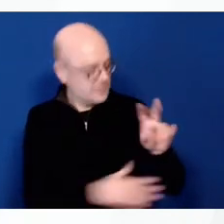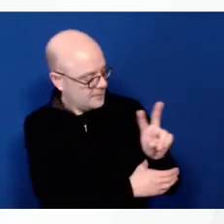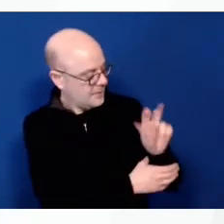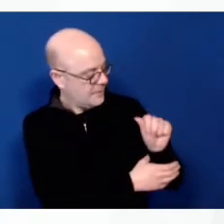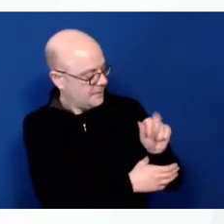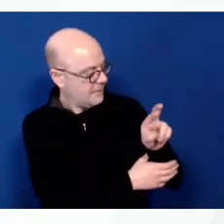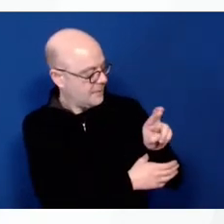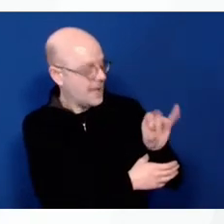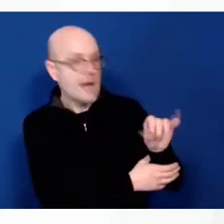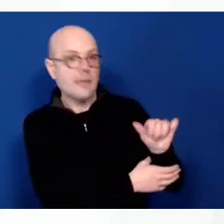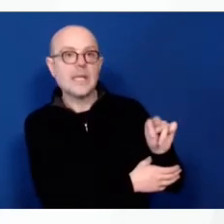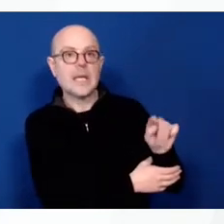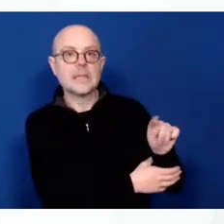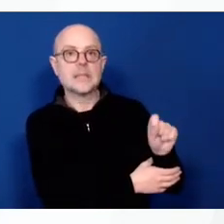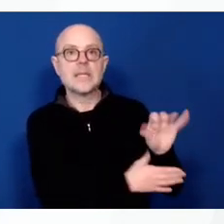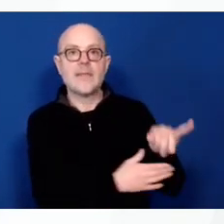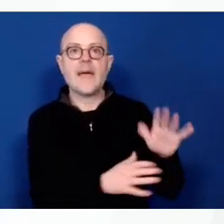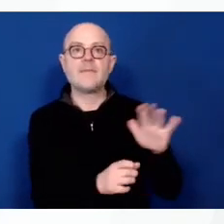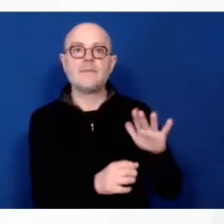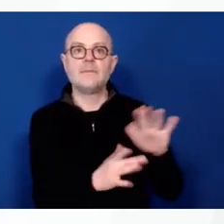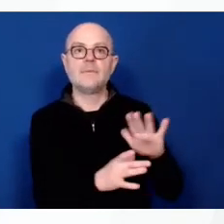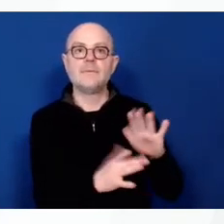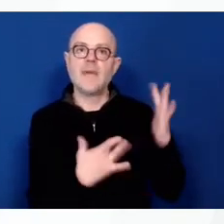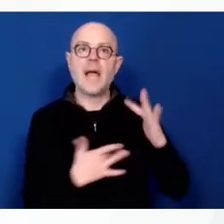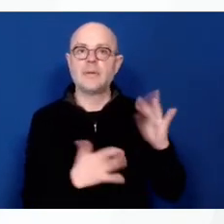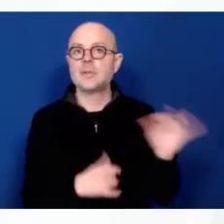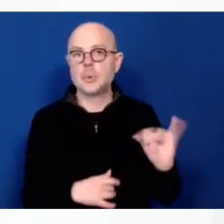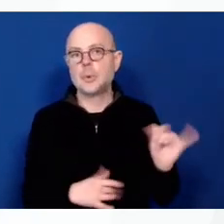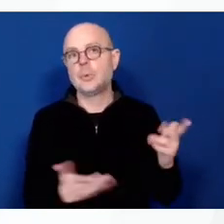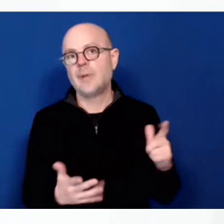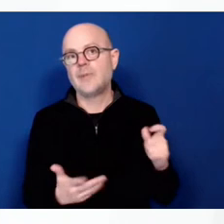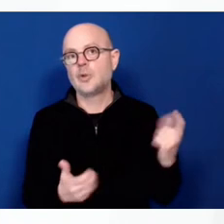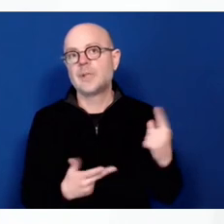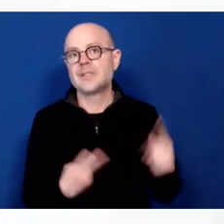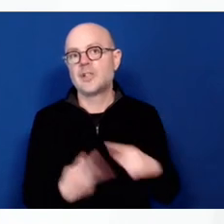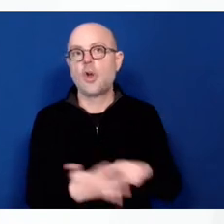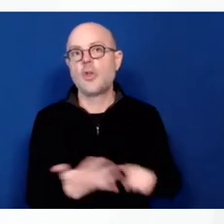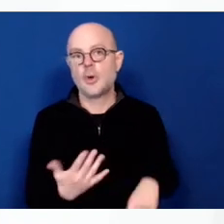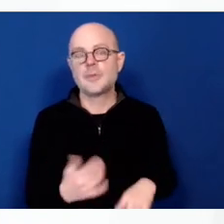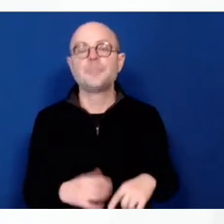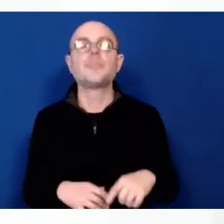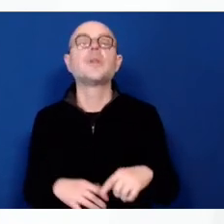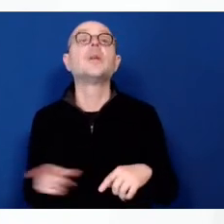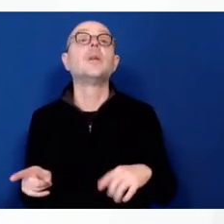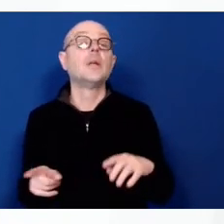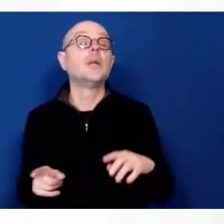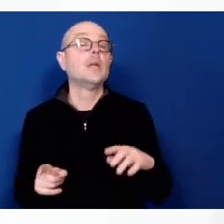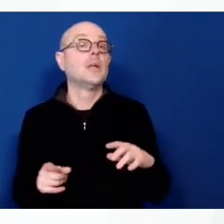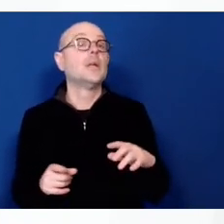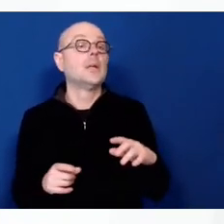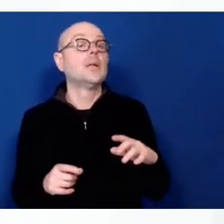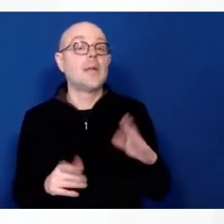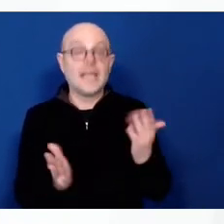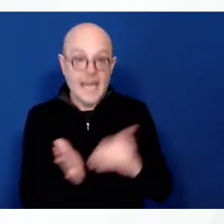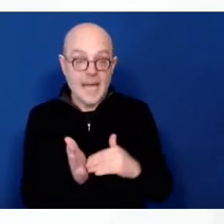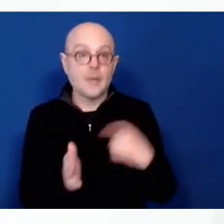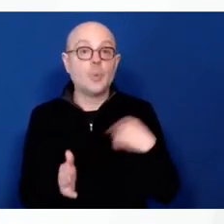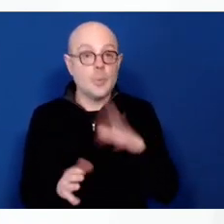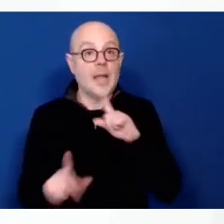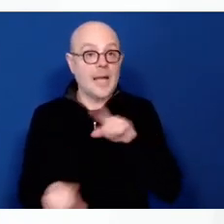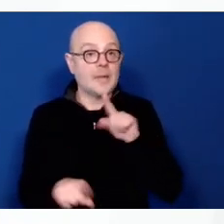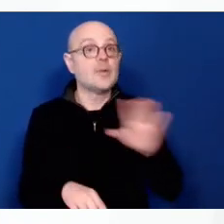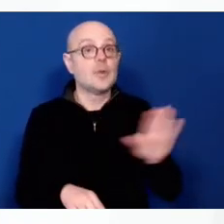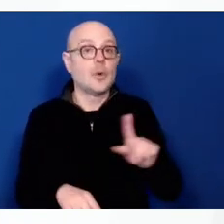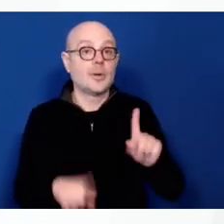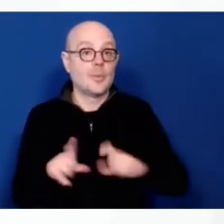We have time for one more question. And again, if we didn't ask your question in the Q&A today, You will get a response directly.